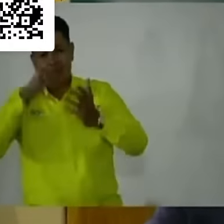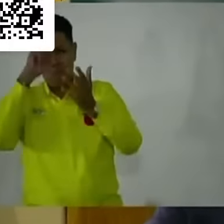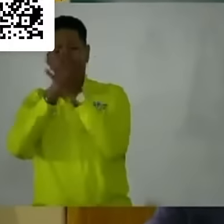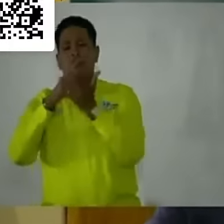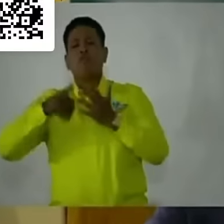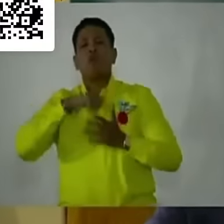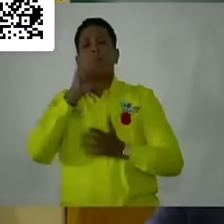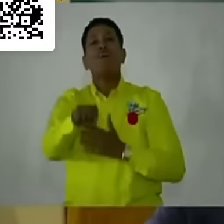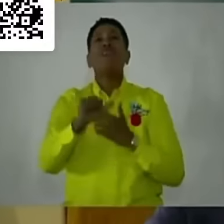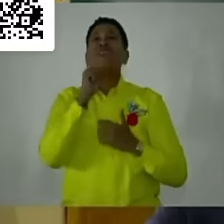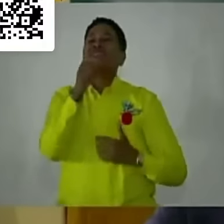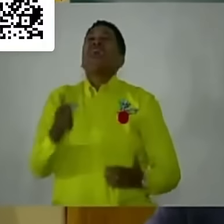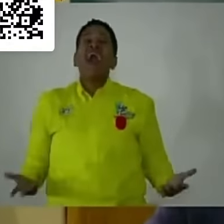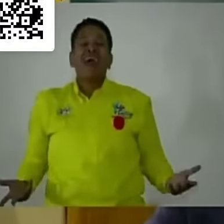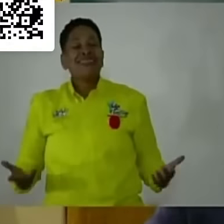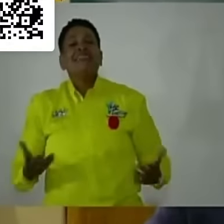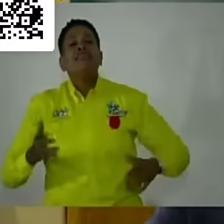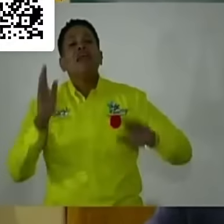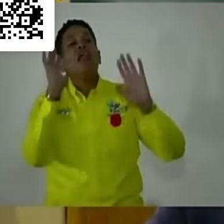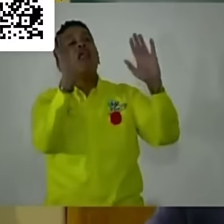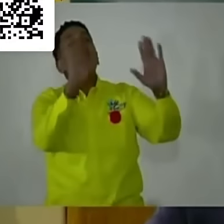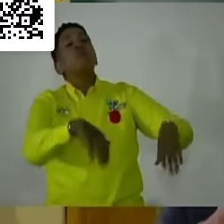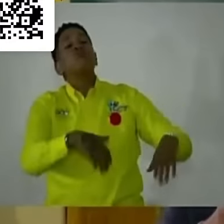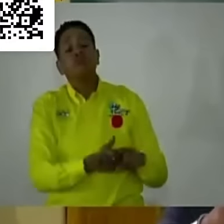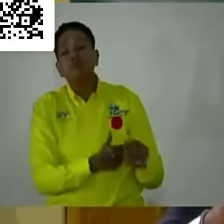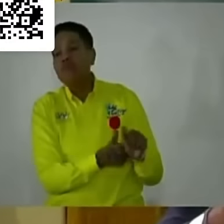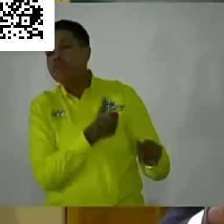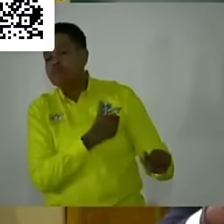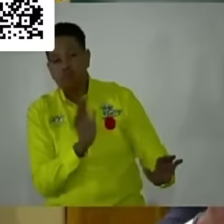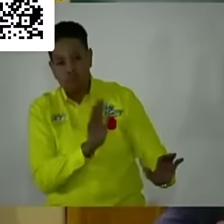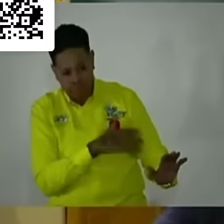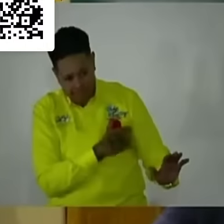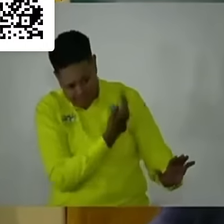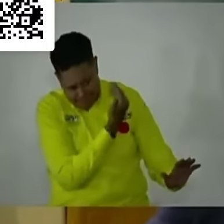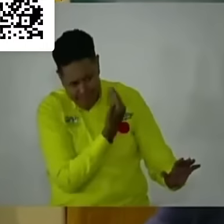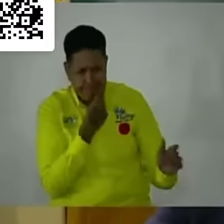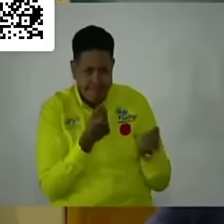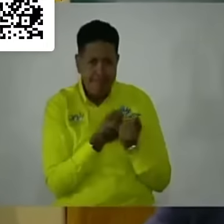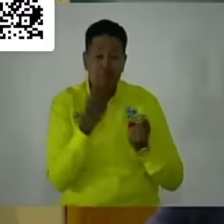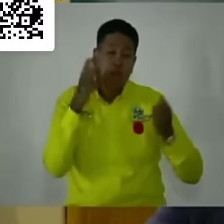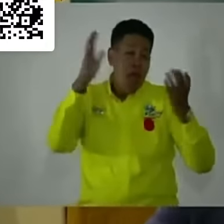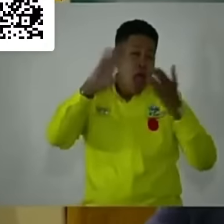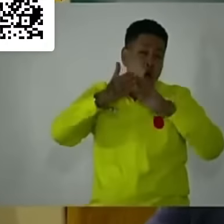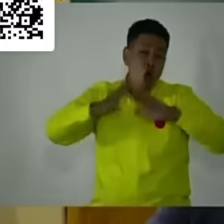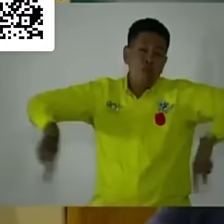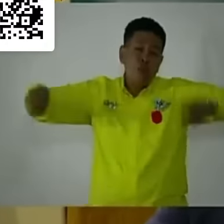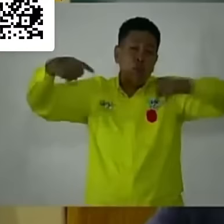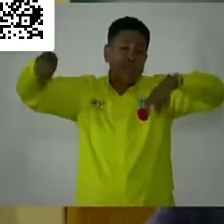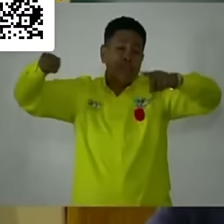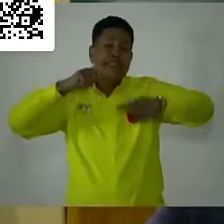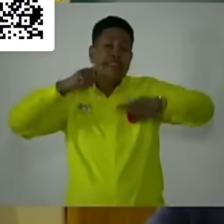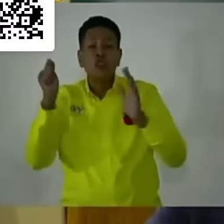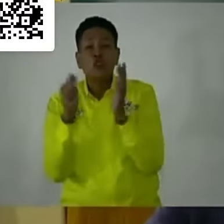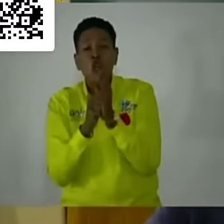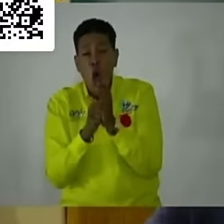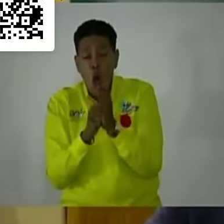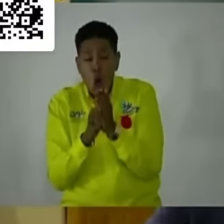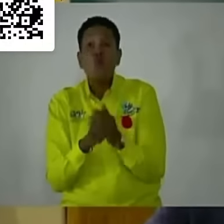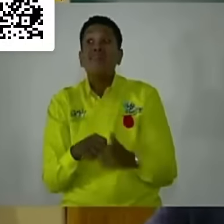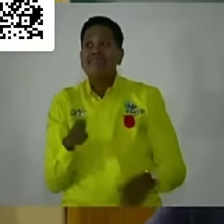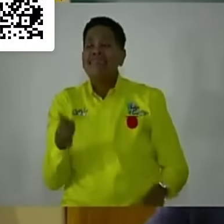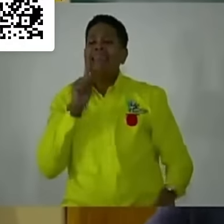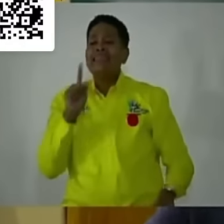must not leave that behind, because the reality, there are a number of communities, towns that